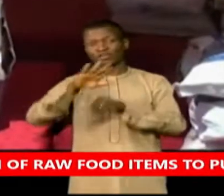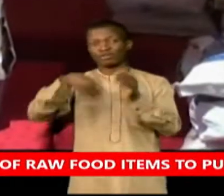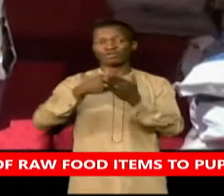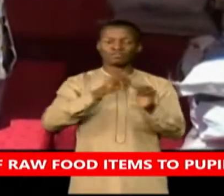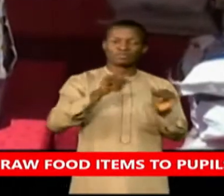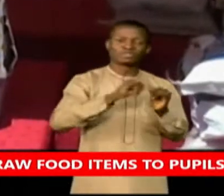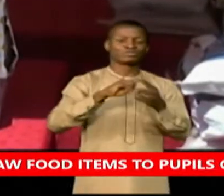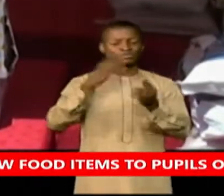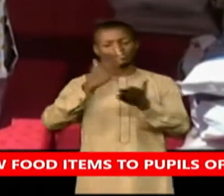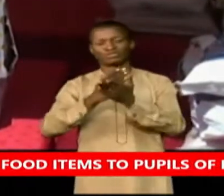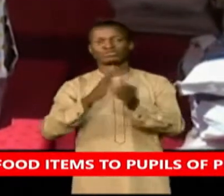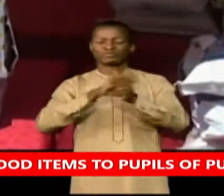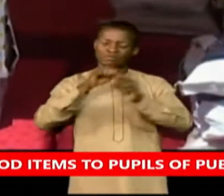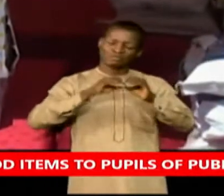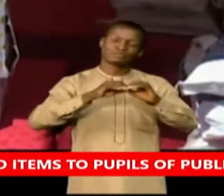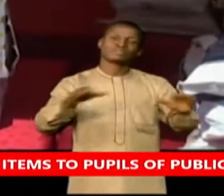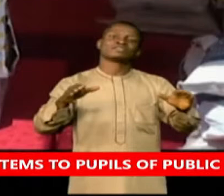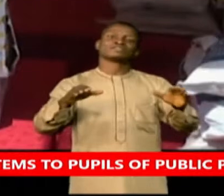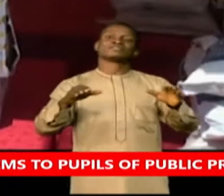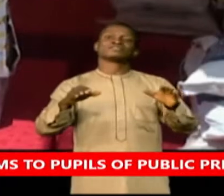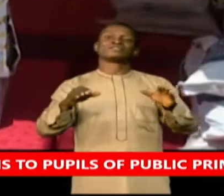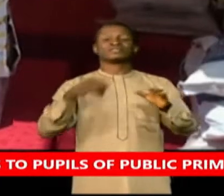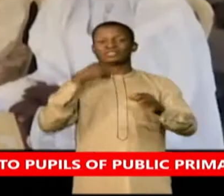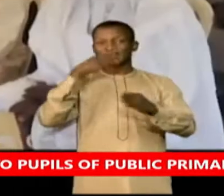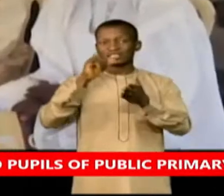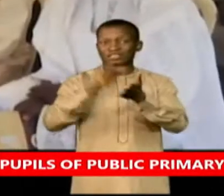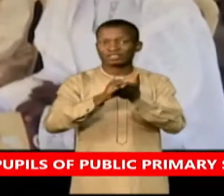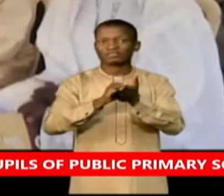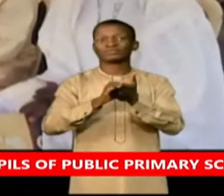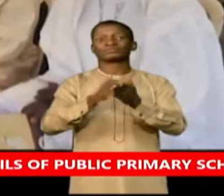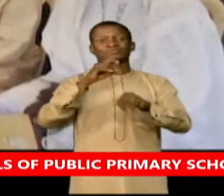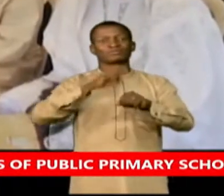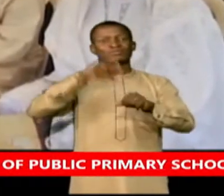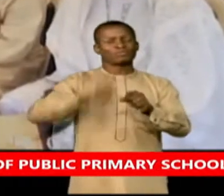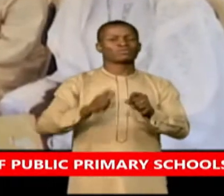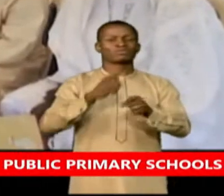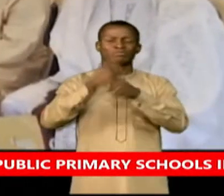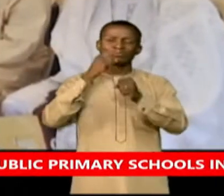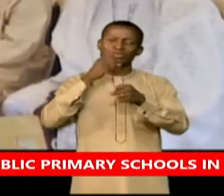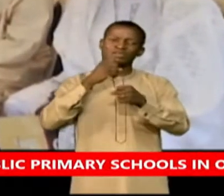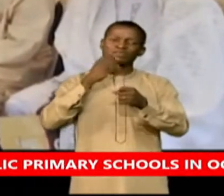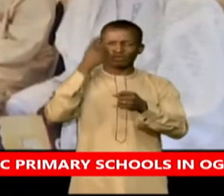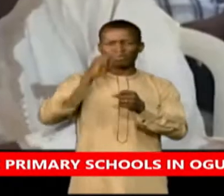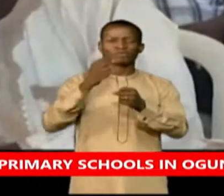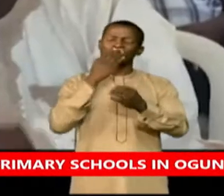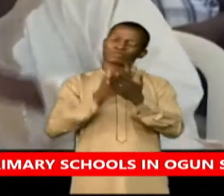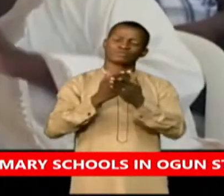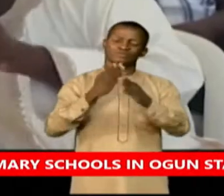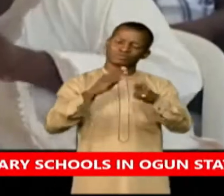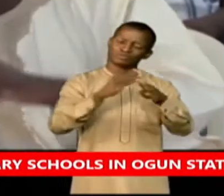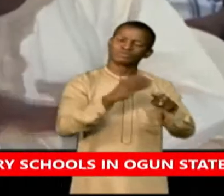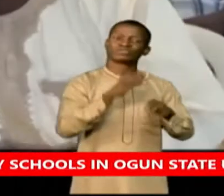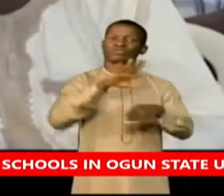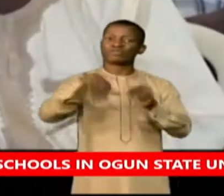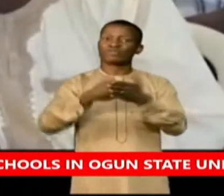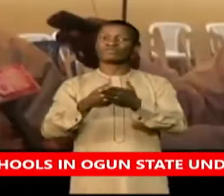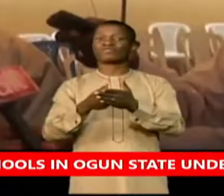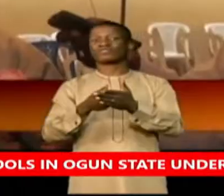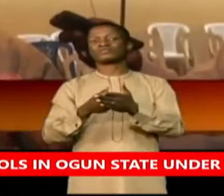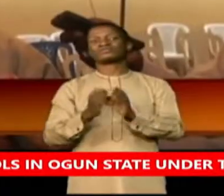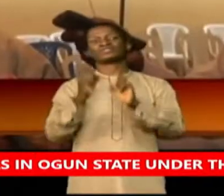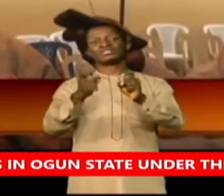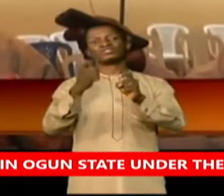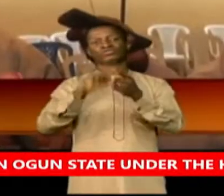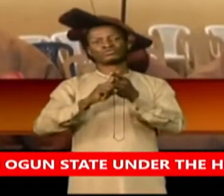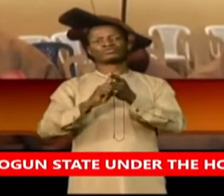the spread of COVID-19 in the state. He said plans have been made for the effective distribution of the palliatives to the beneficiaries.